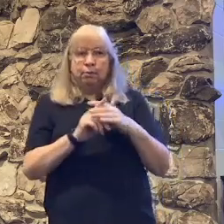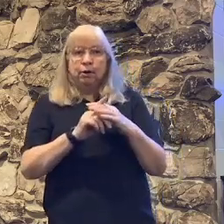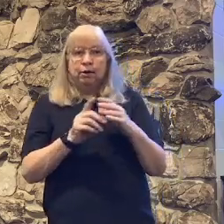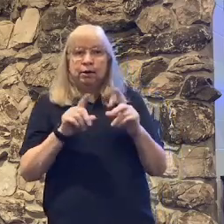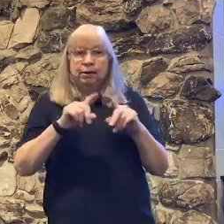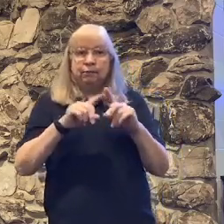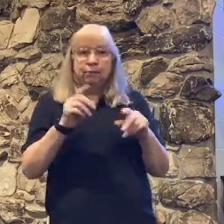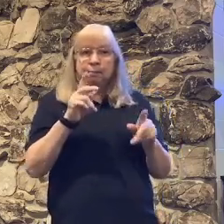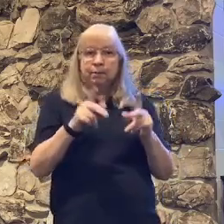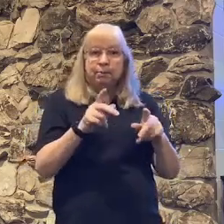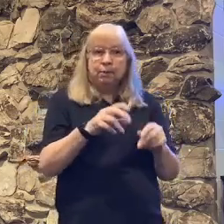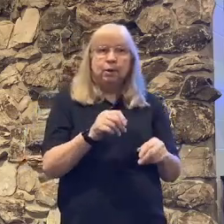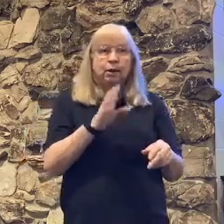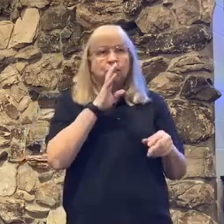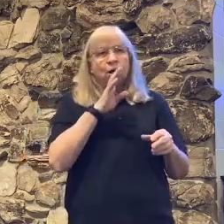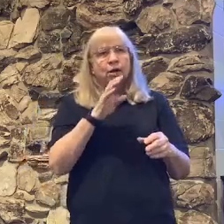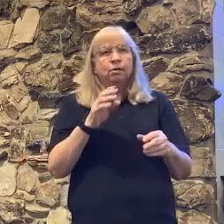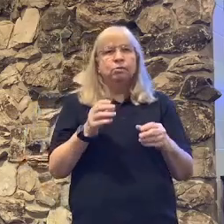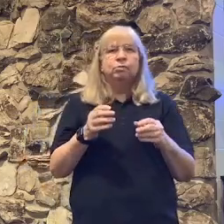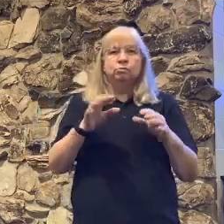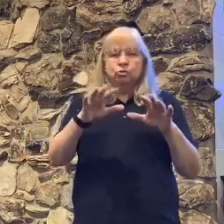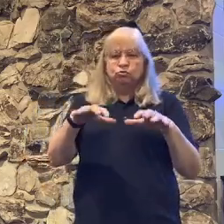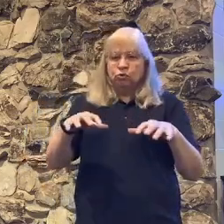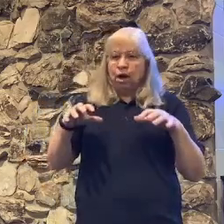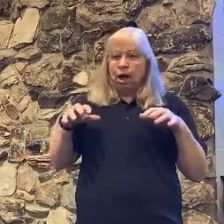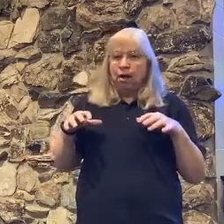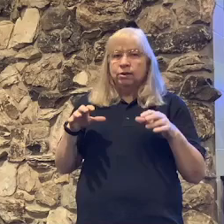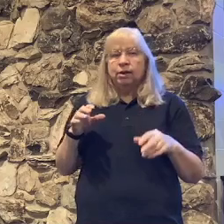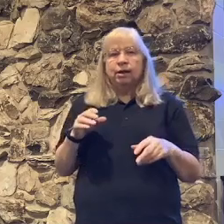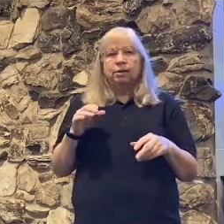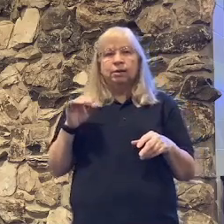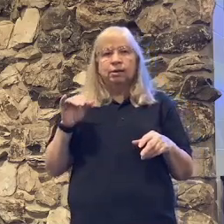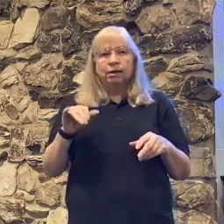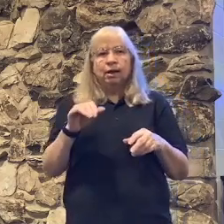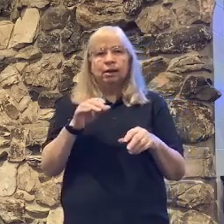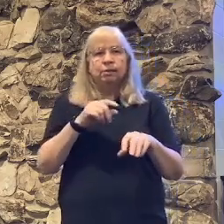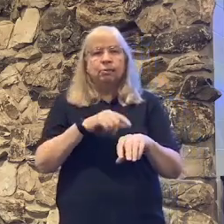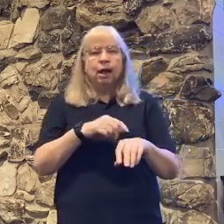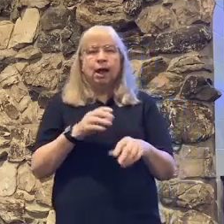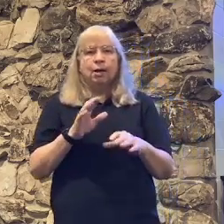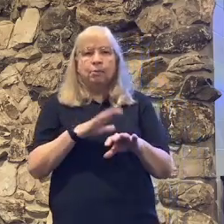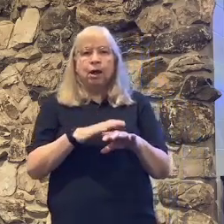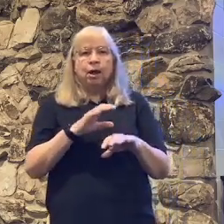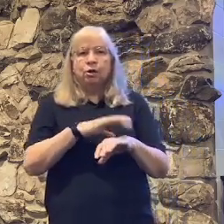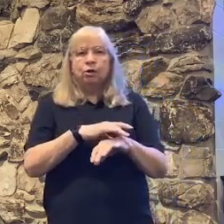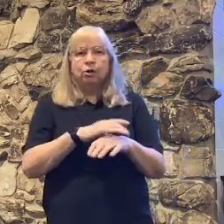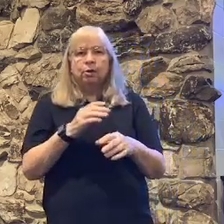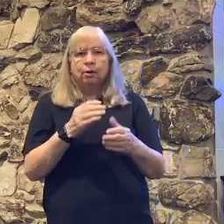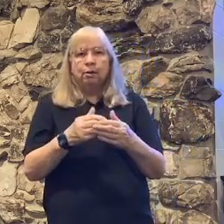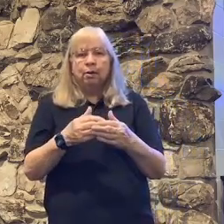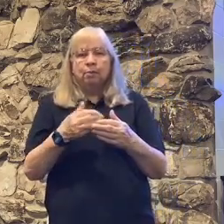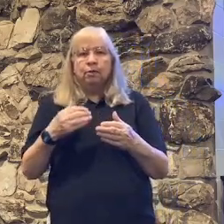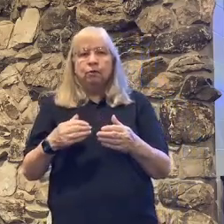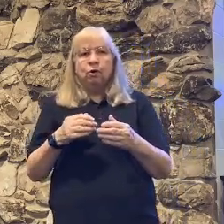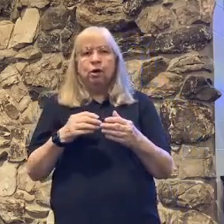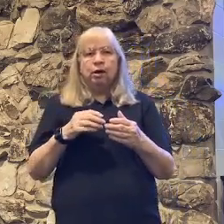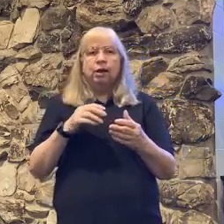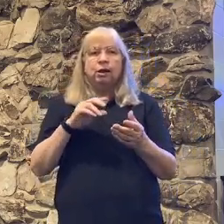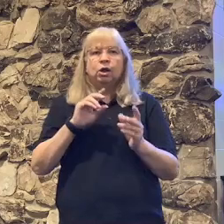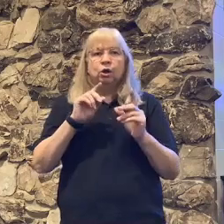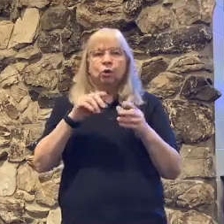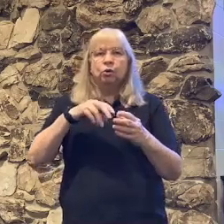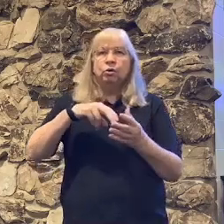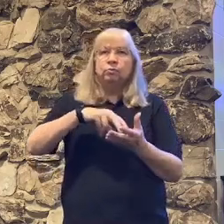talking to different crowds, and spending some time on earth before he ascends into heaven, but not